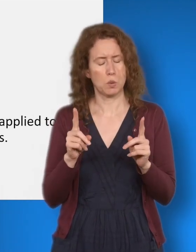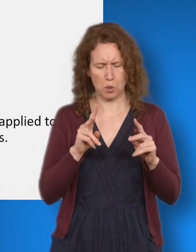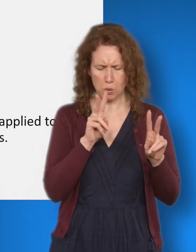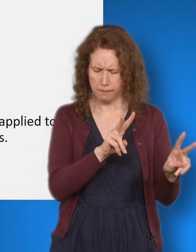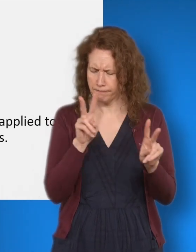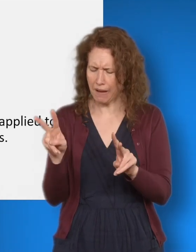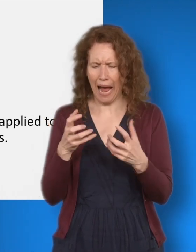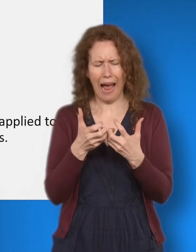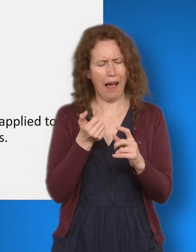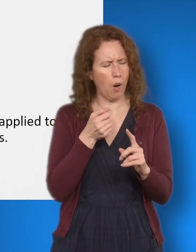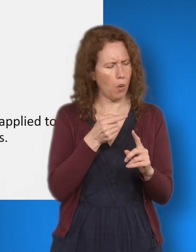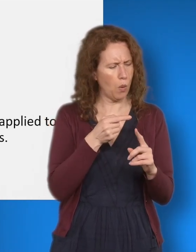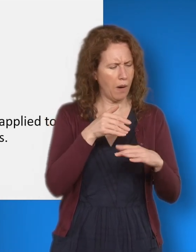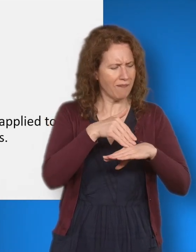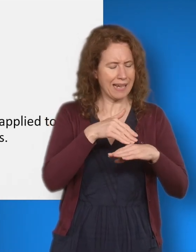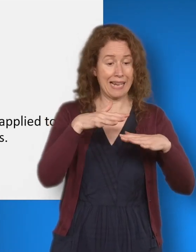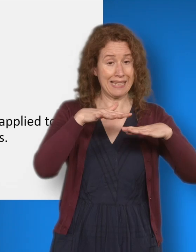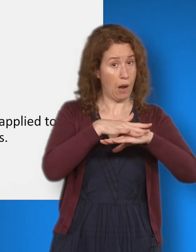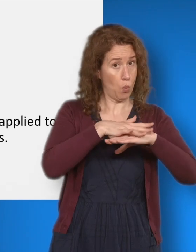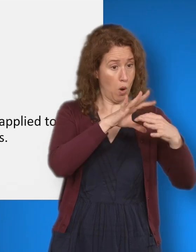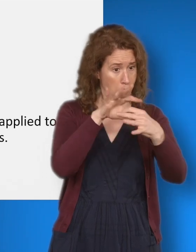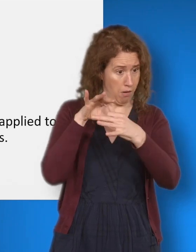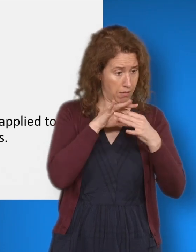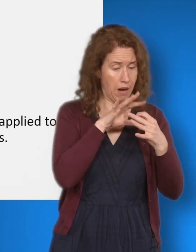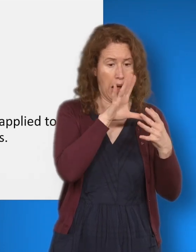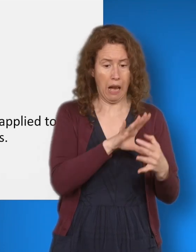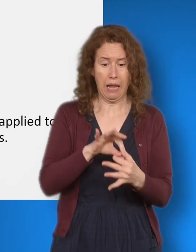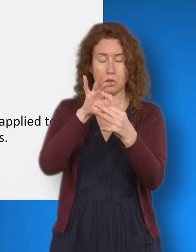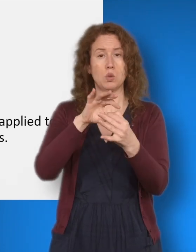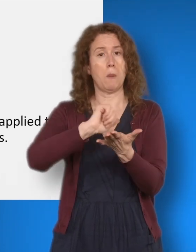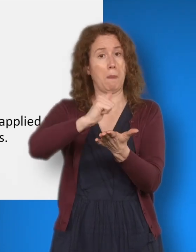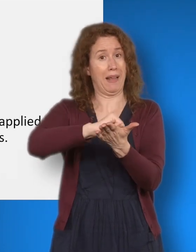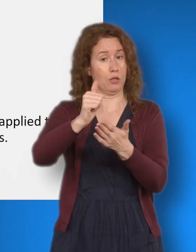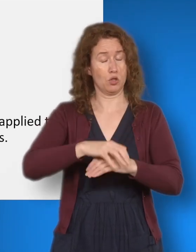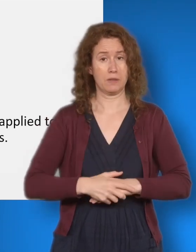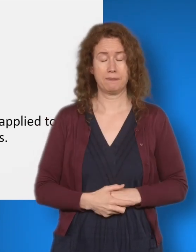examine the impact of network ties on publication performance.